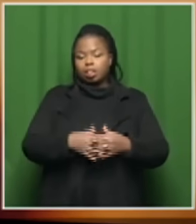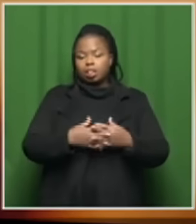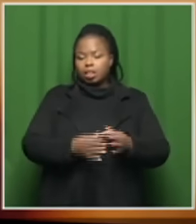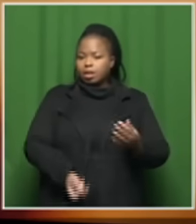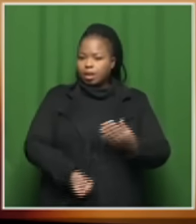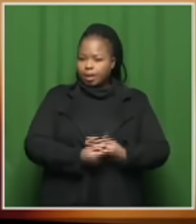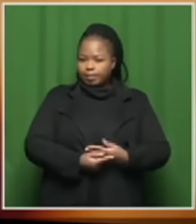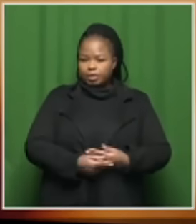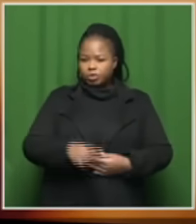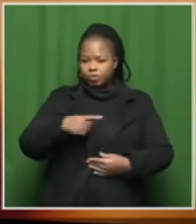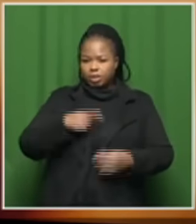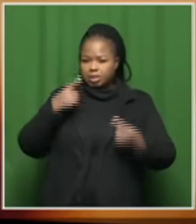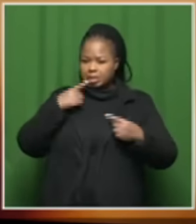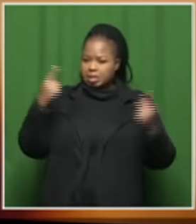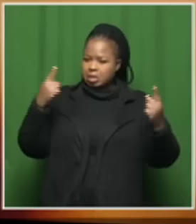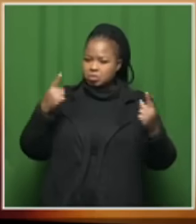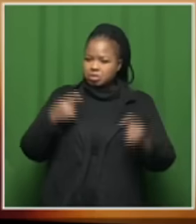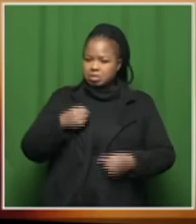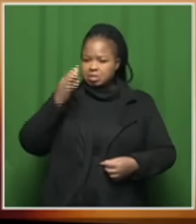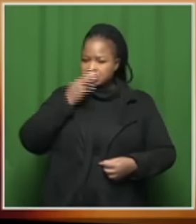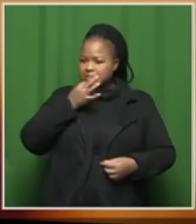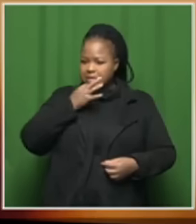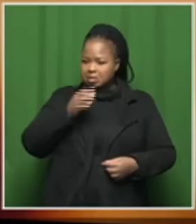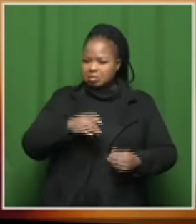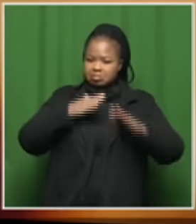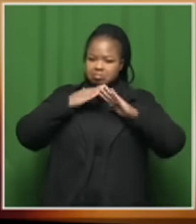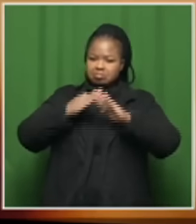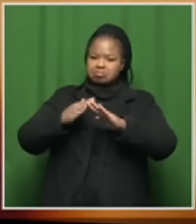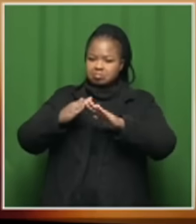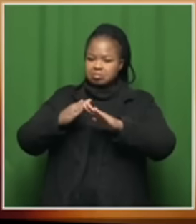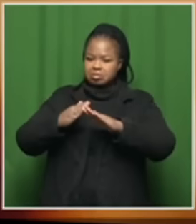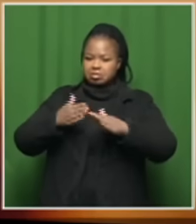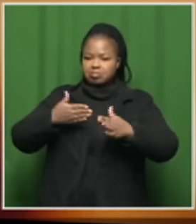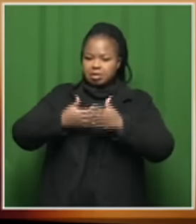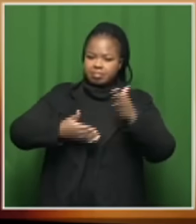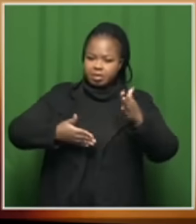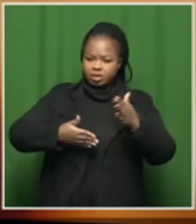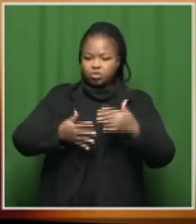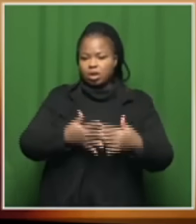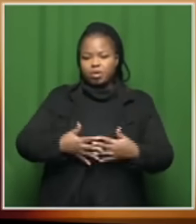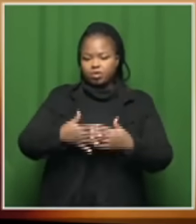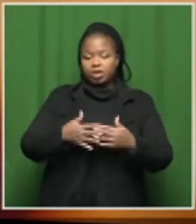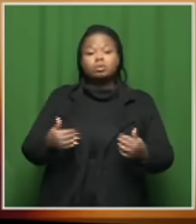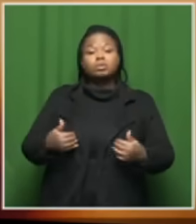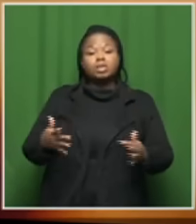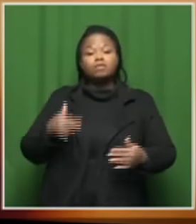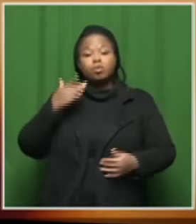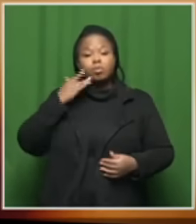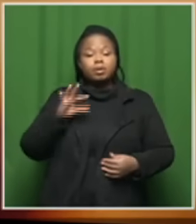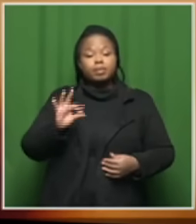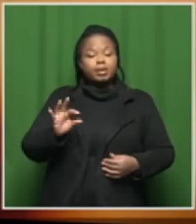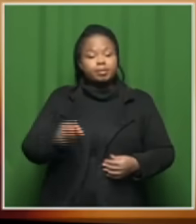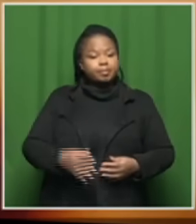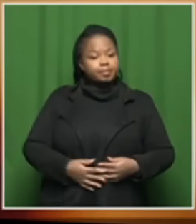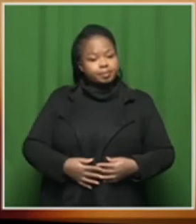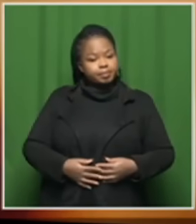after he announced these kind of travel bans. So they're coming into effect on Monday. Talk to us about this and the countries